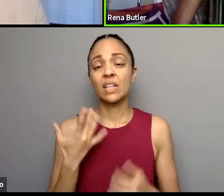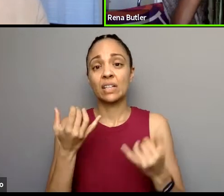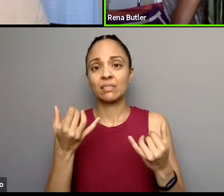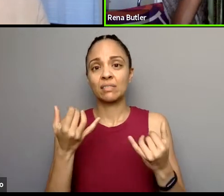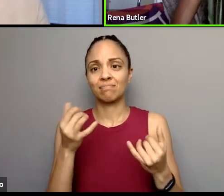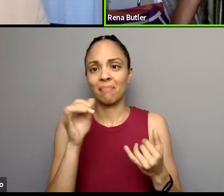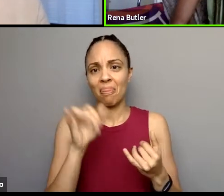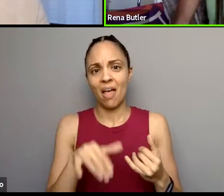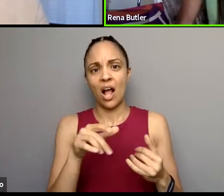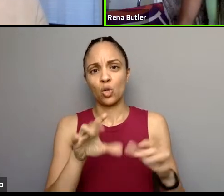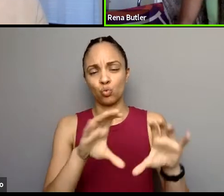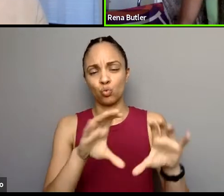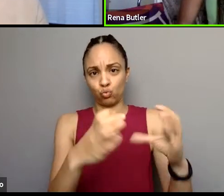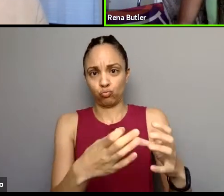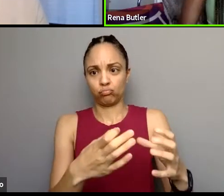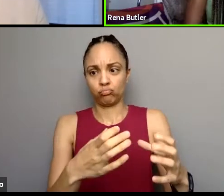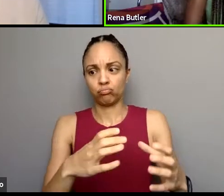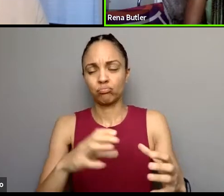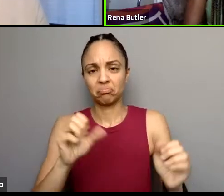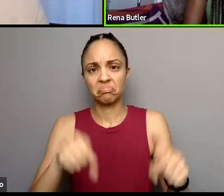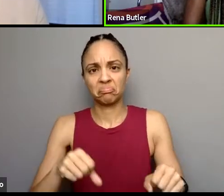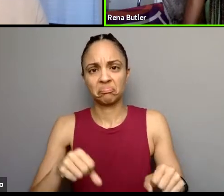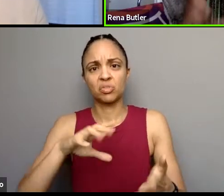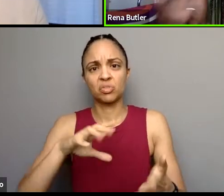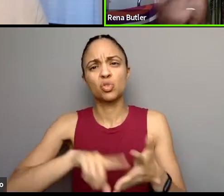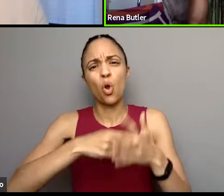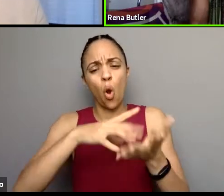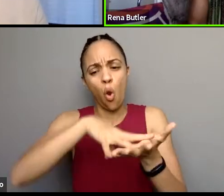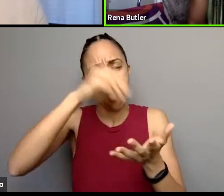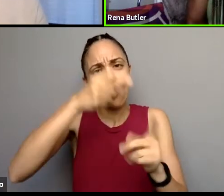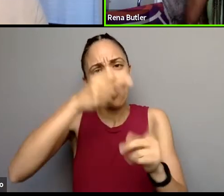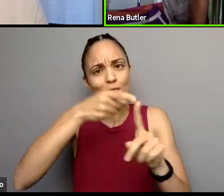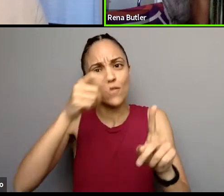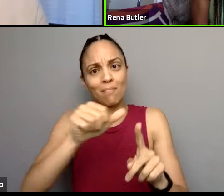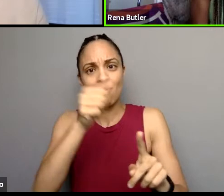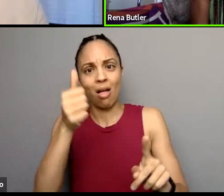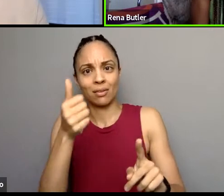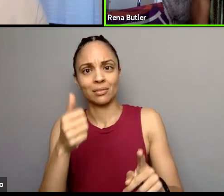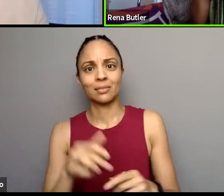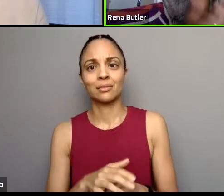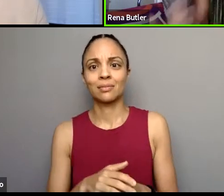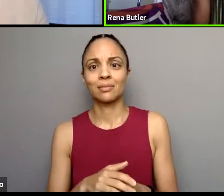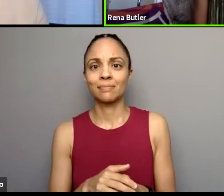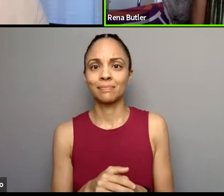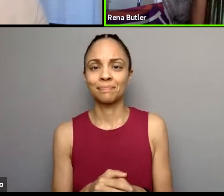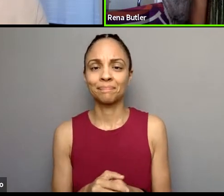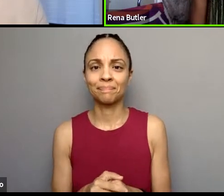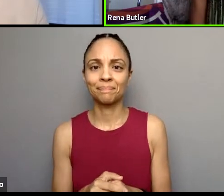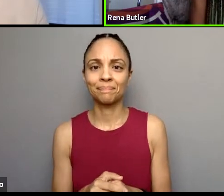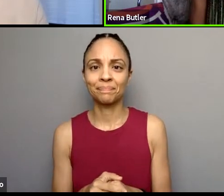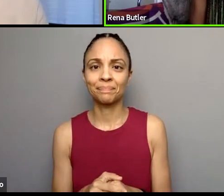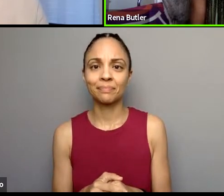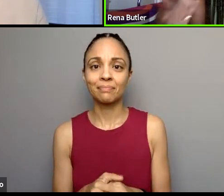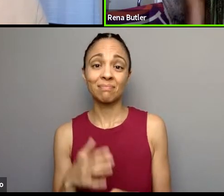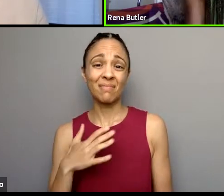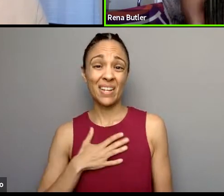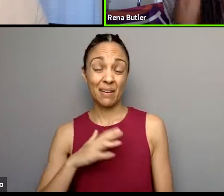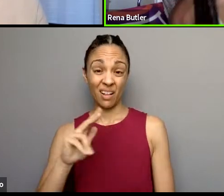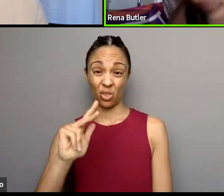And I think it's just going to be amazing. And I can't wait to see what she does with that company. But I think my third